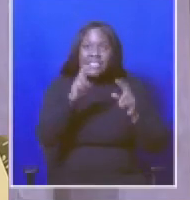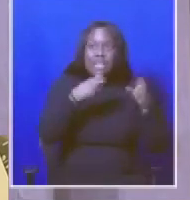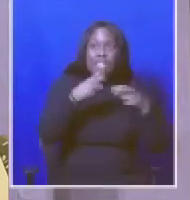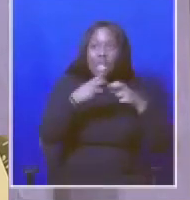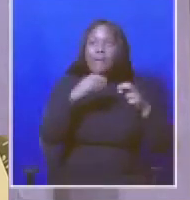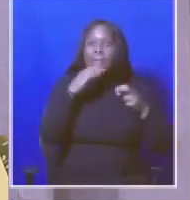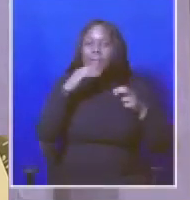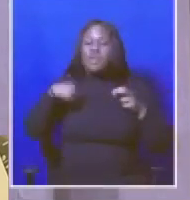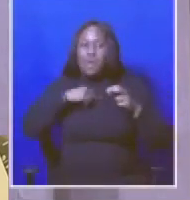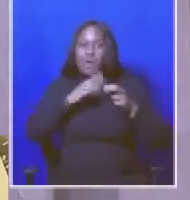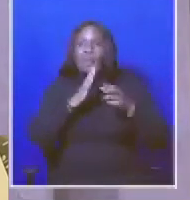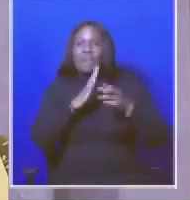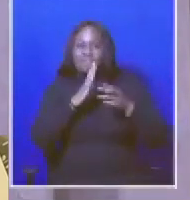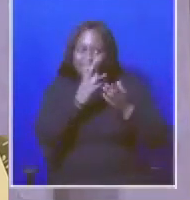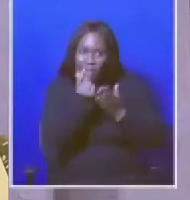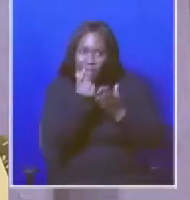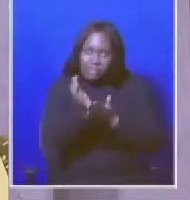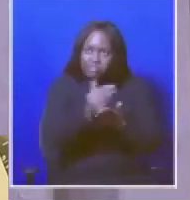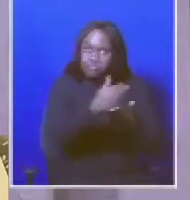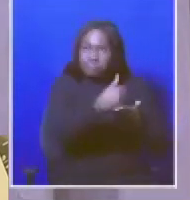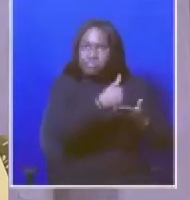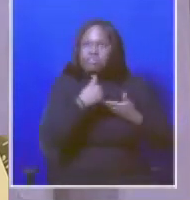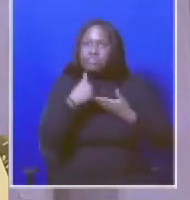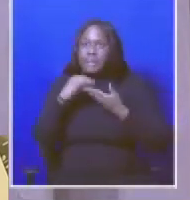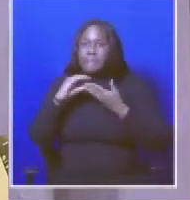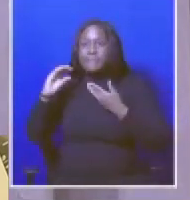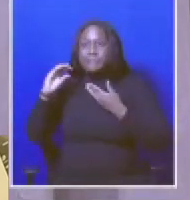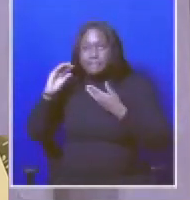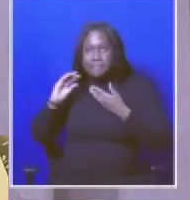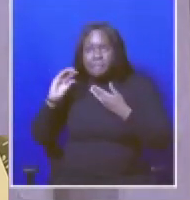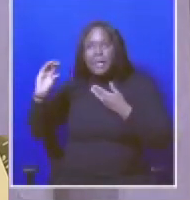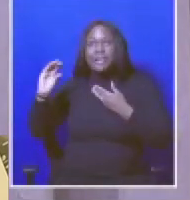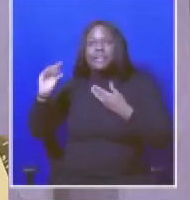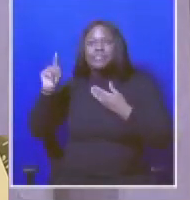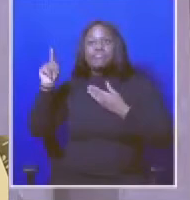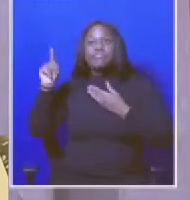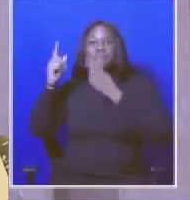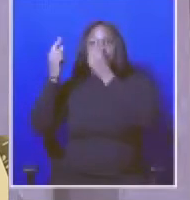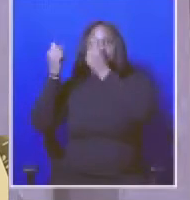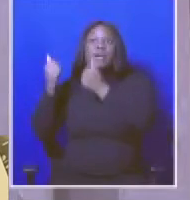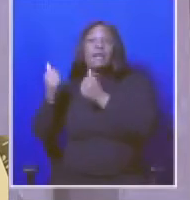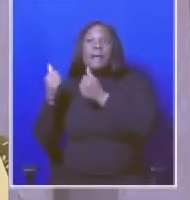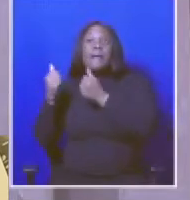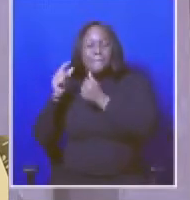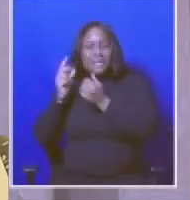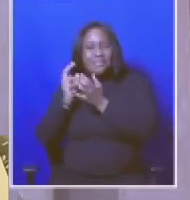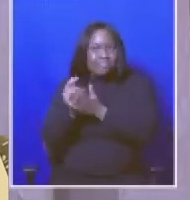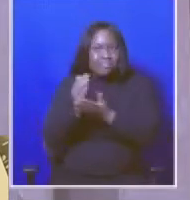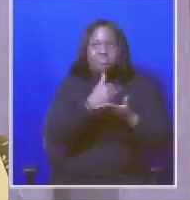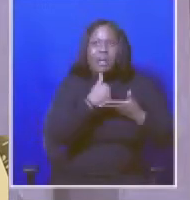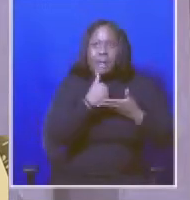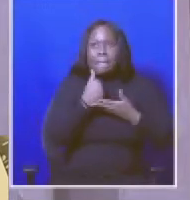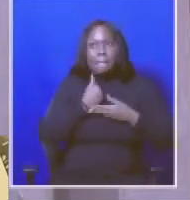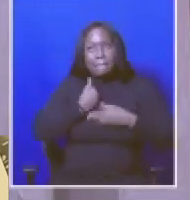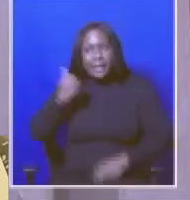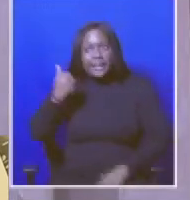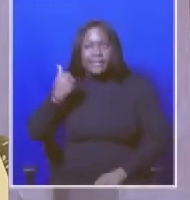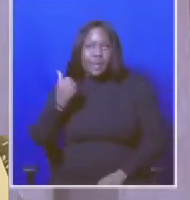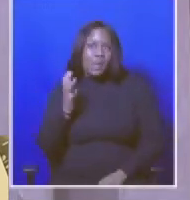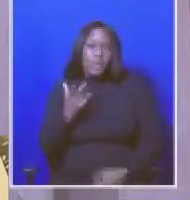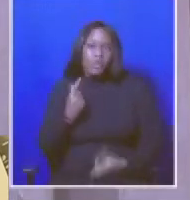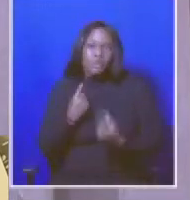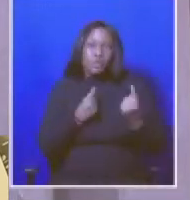Ga batho ba nkile tšhelete ya mmuso ka bogodu, tshwanetse e boe tšhelete eo. Re